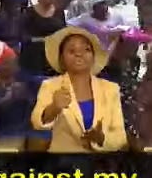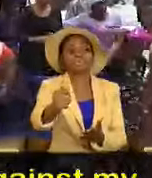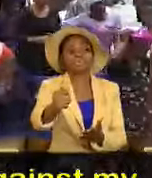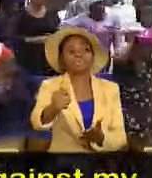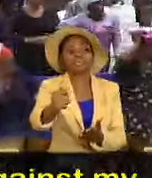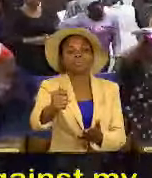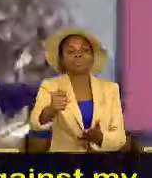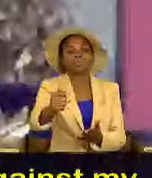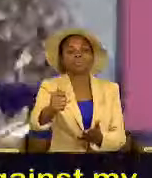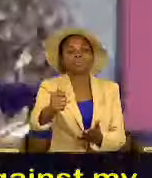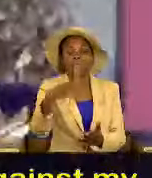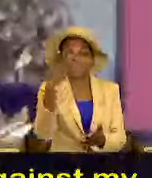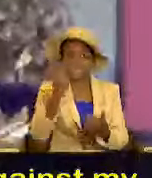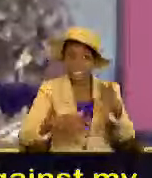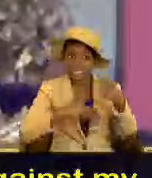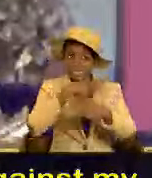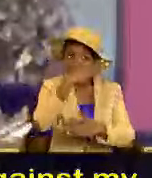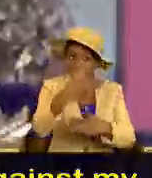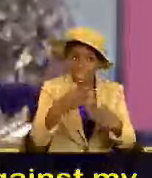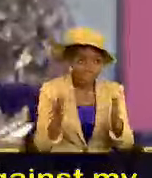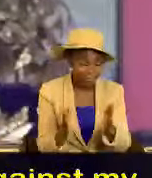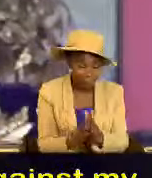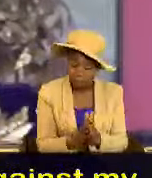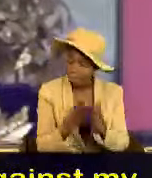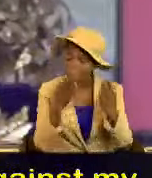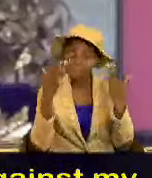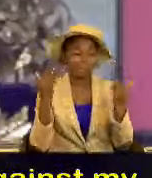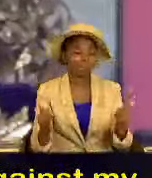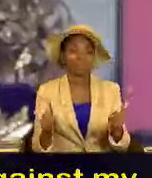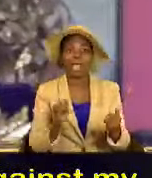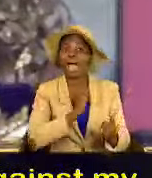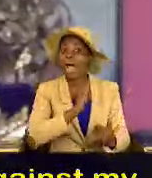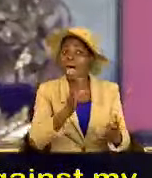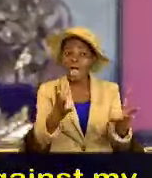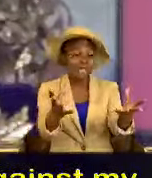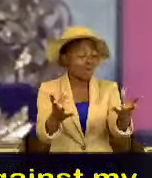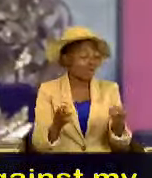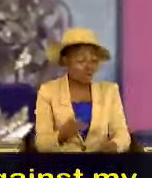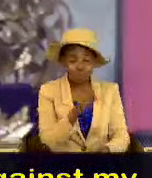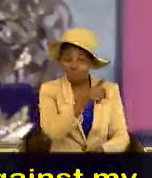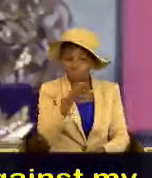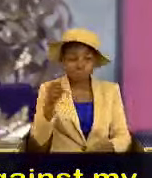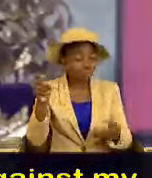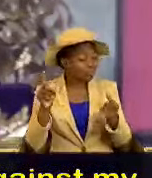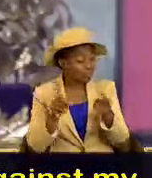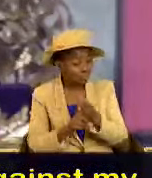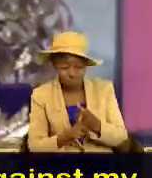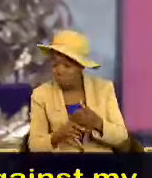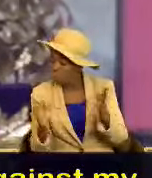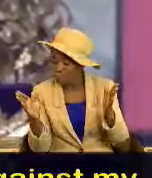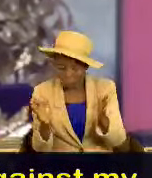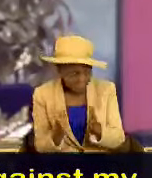pray the next one like this and I want you to demonstrated